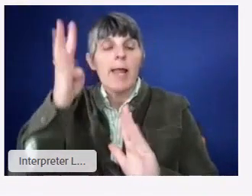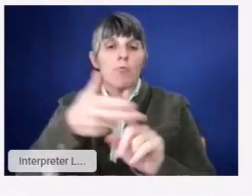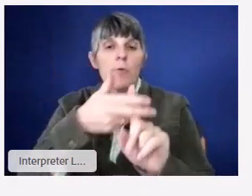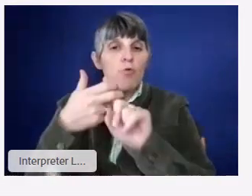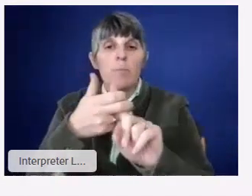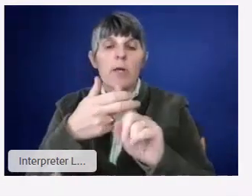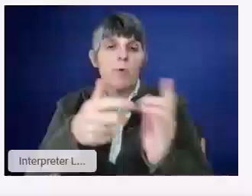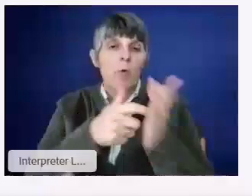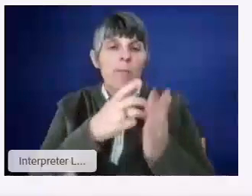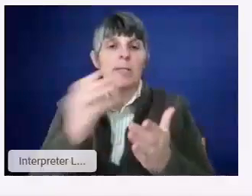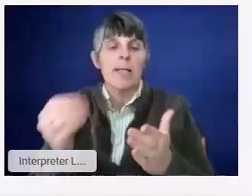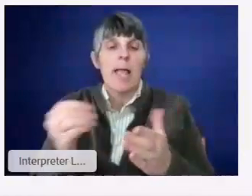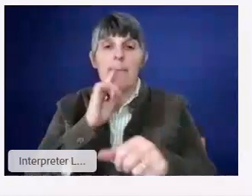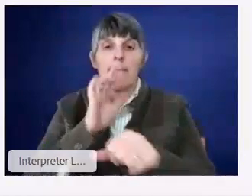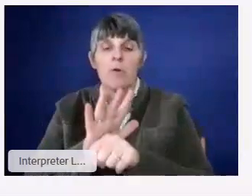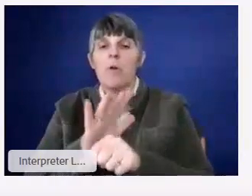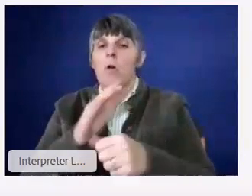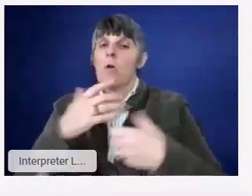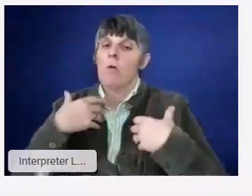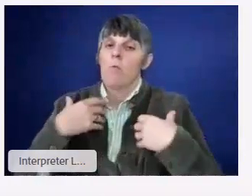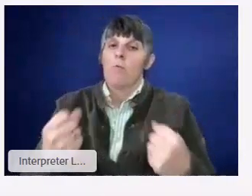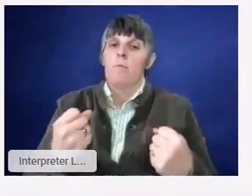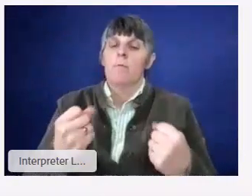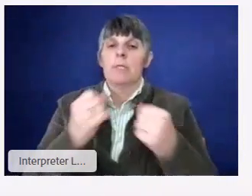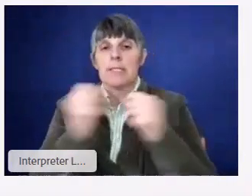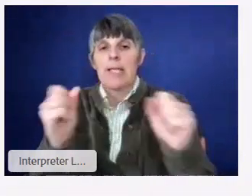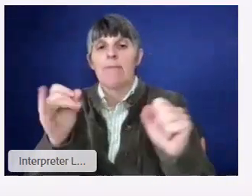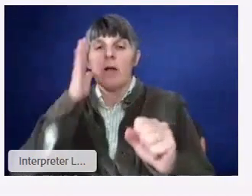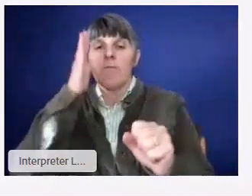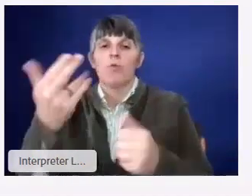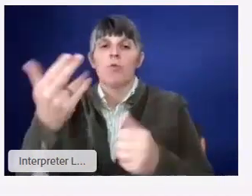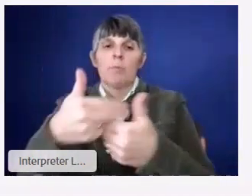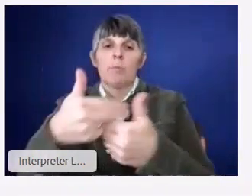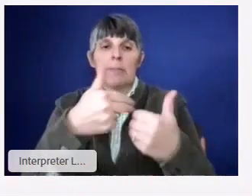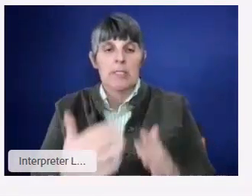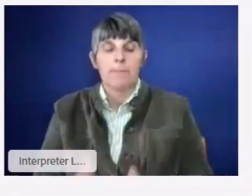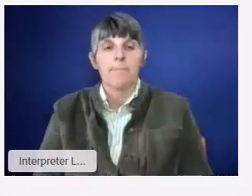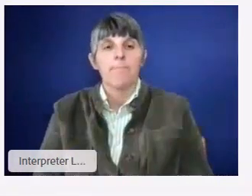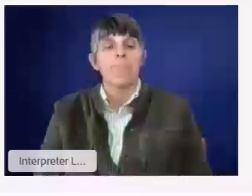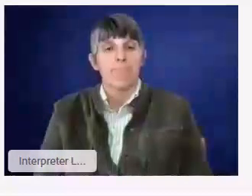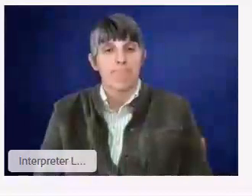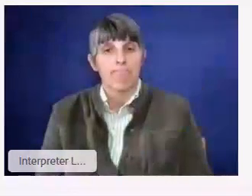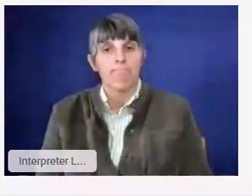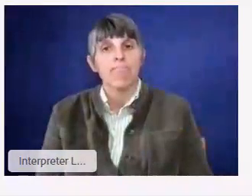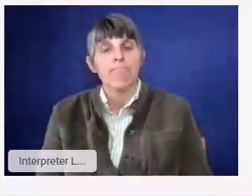requirements and ensuring the welfare and safety of future participants. Next slide, please.